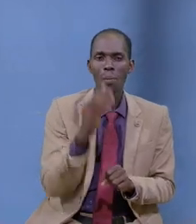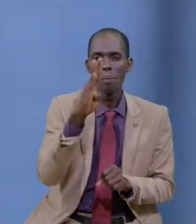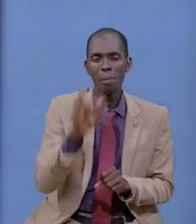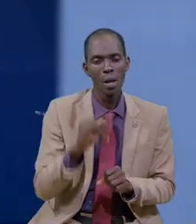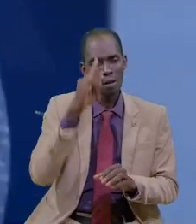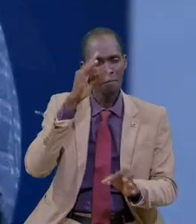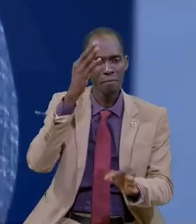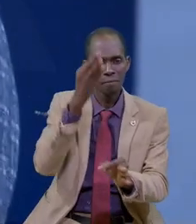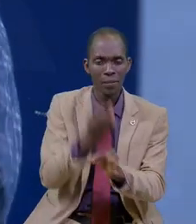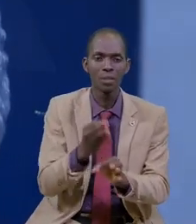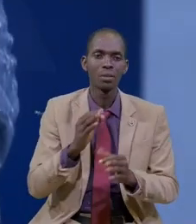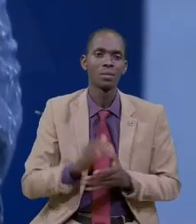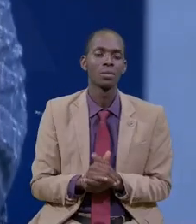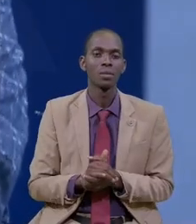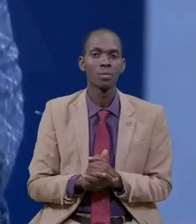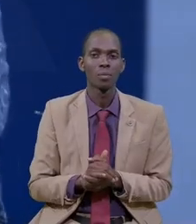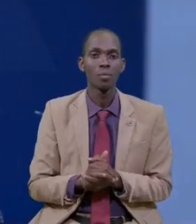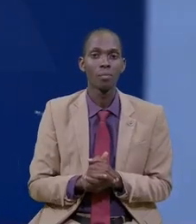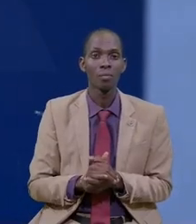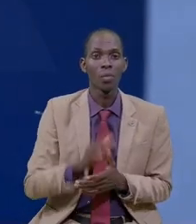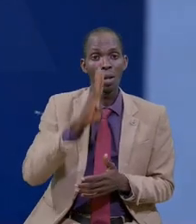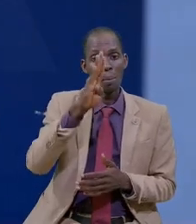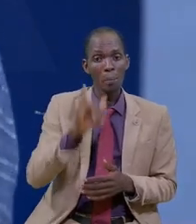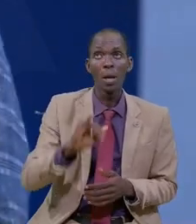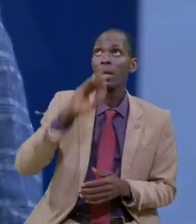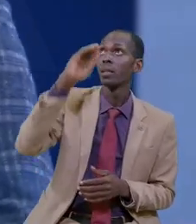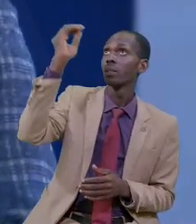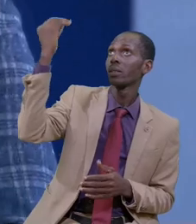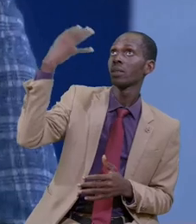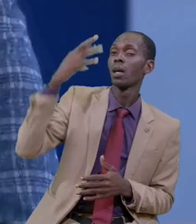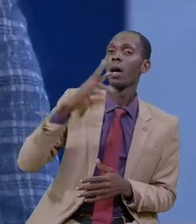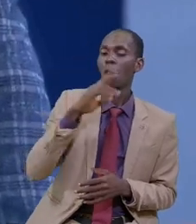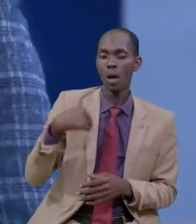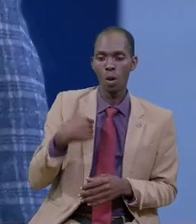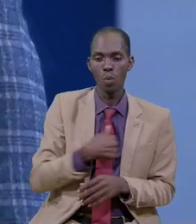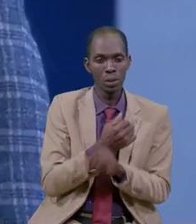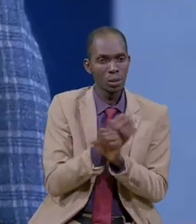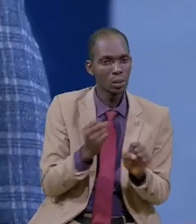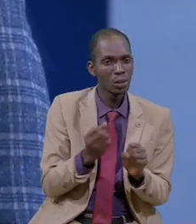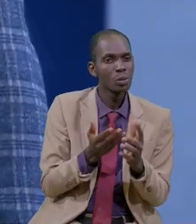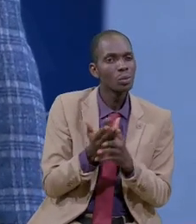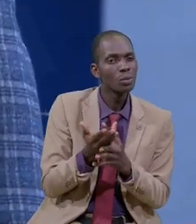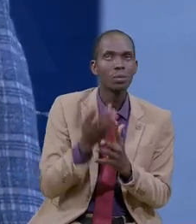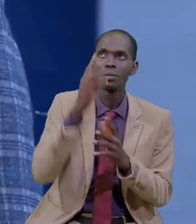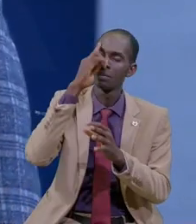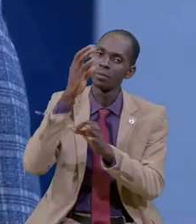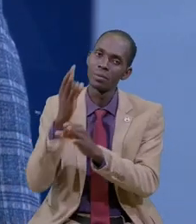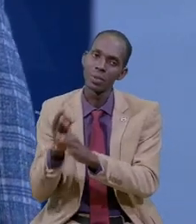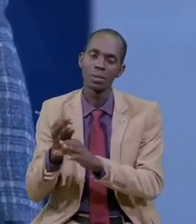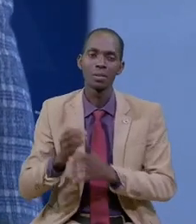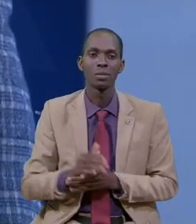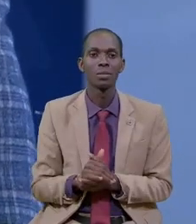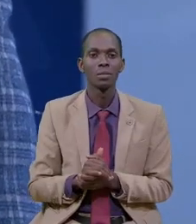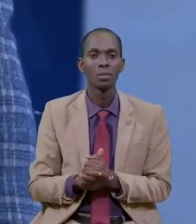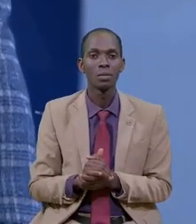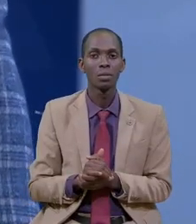sauvé. By grace, I was saved through faith. C'est par la grâce que vous êtes sauvé au moyen de la